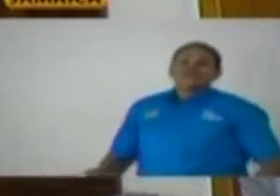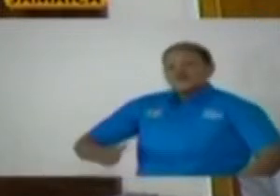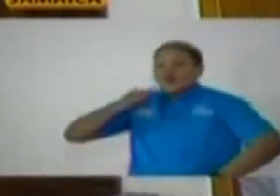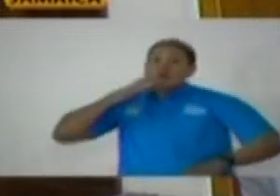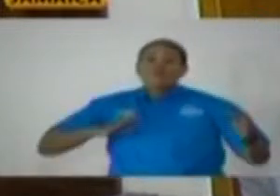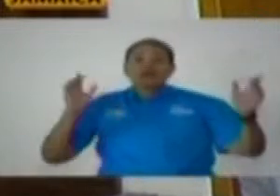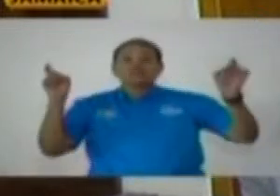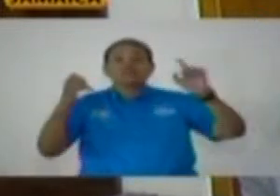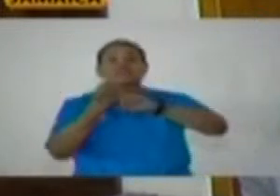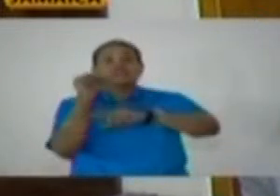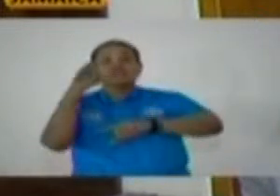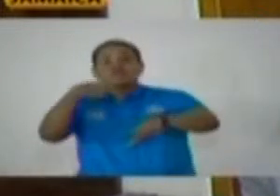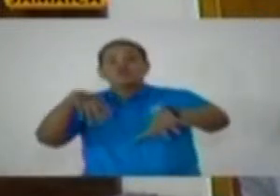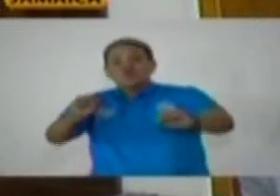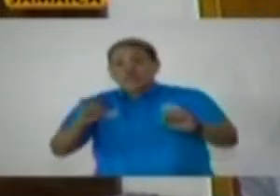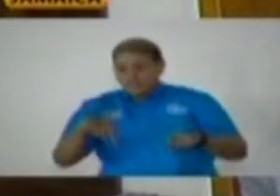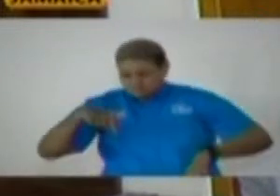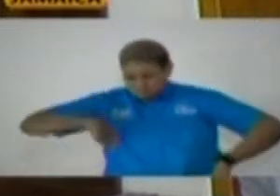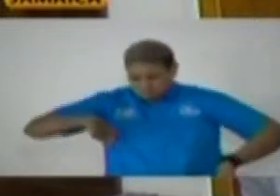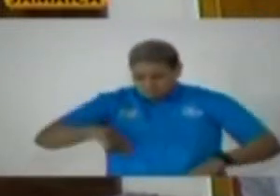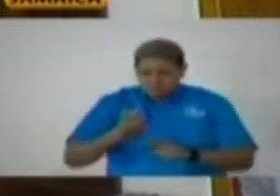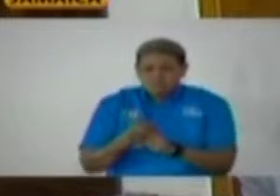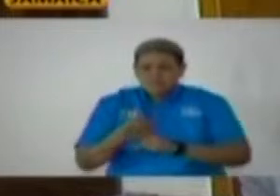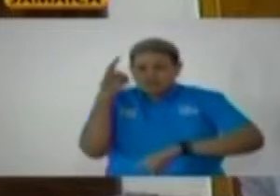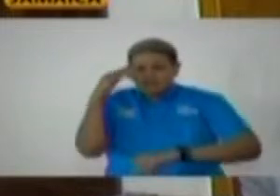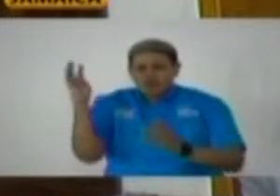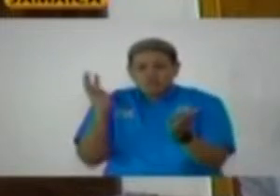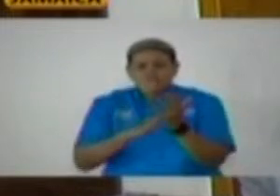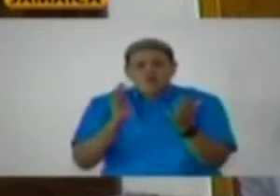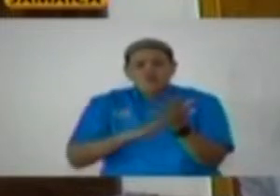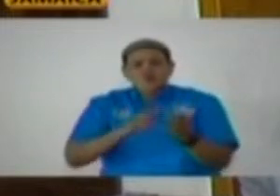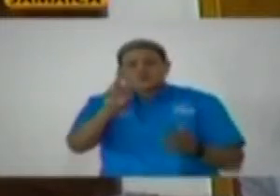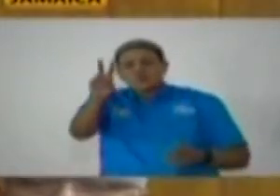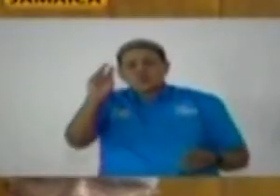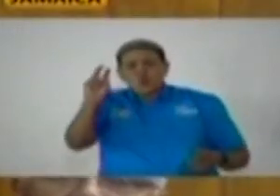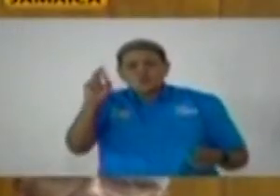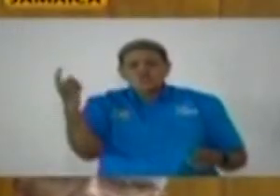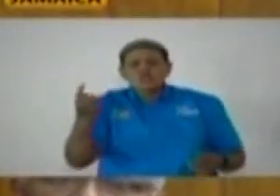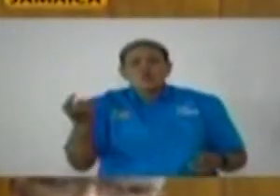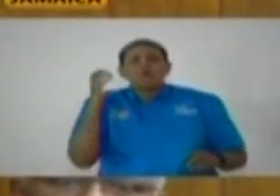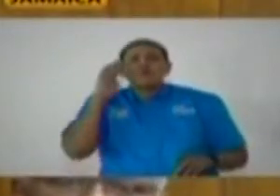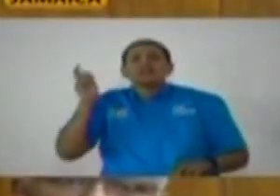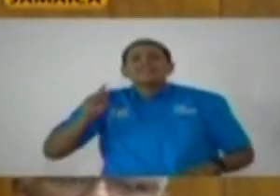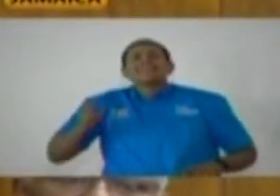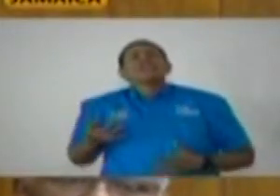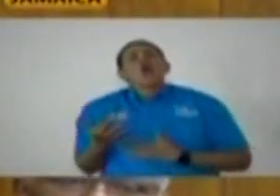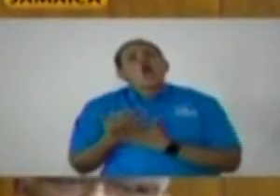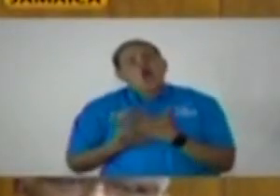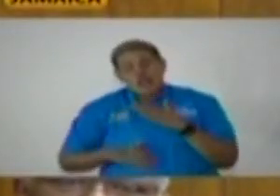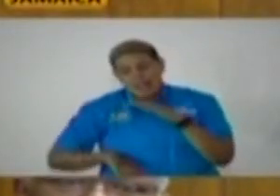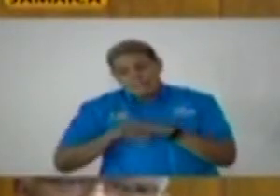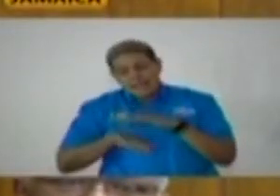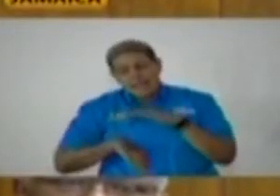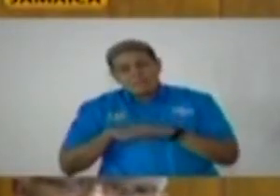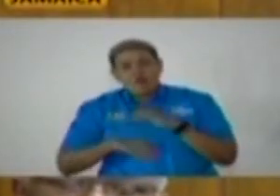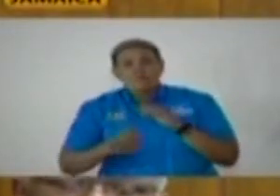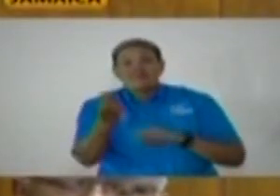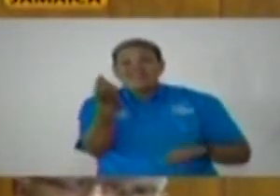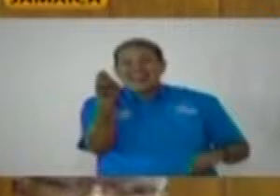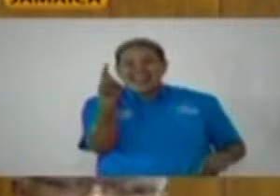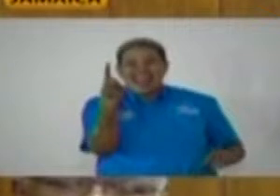you take the $4,200, somebody would need to earn a minimum of